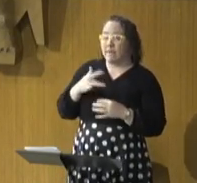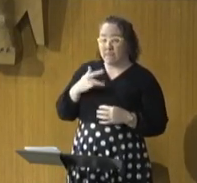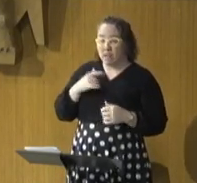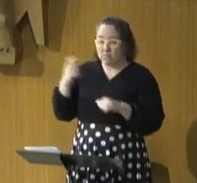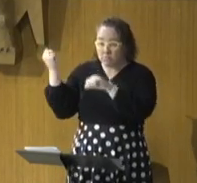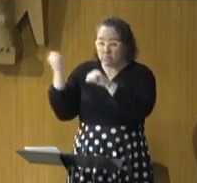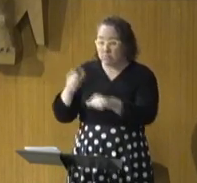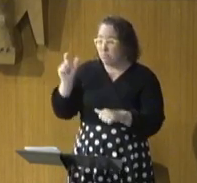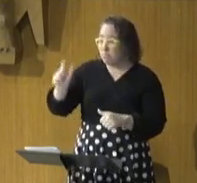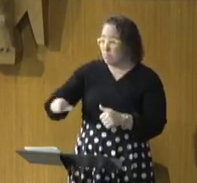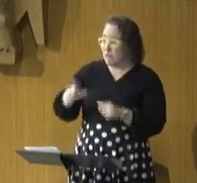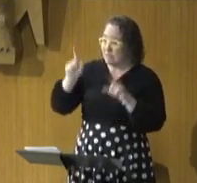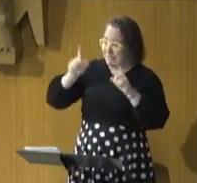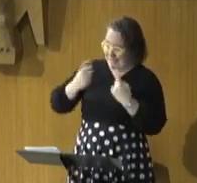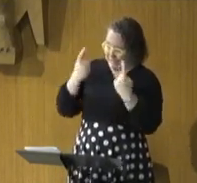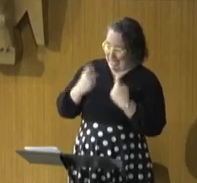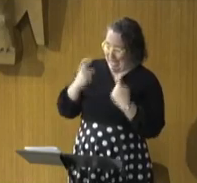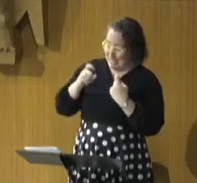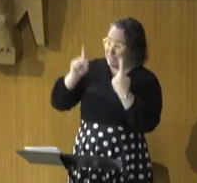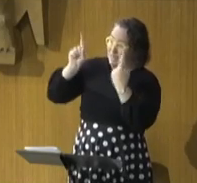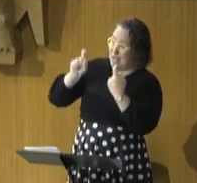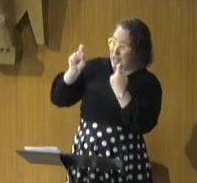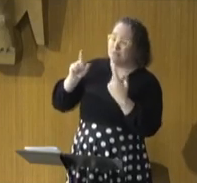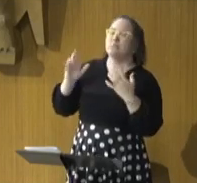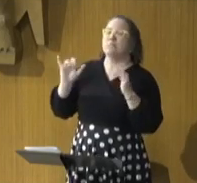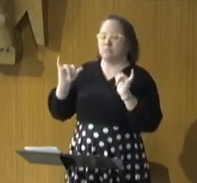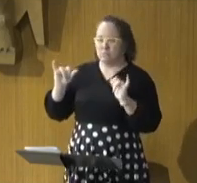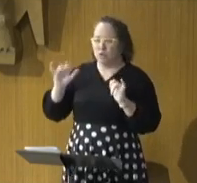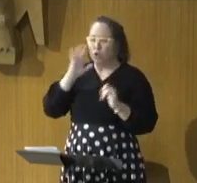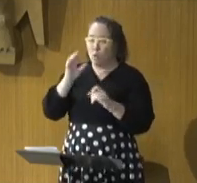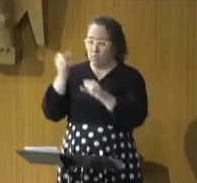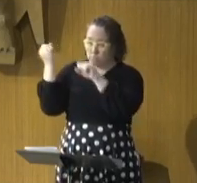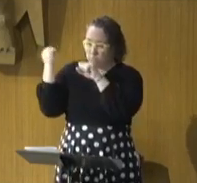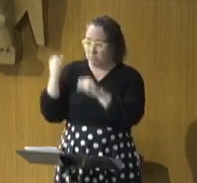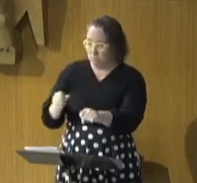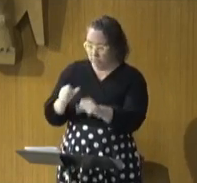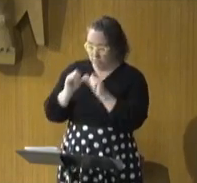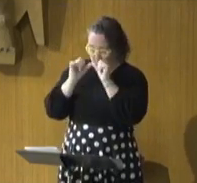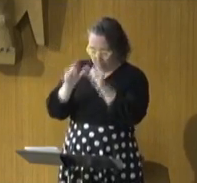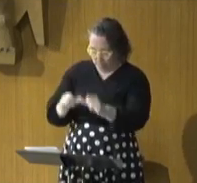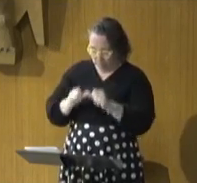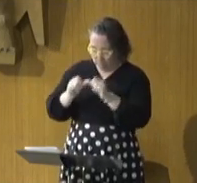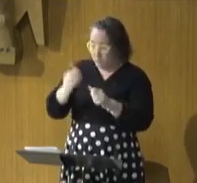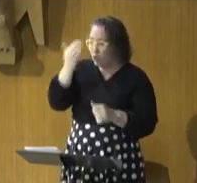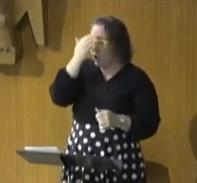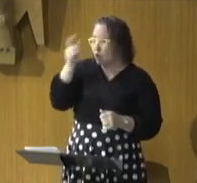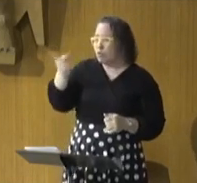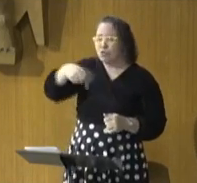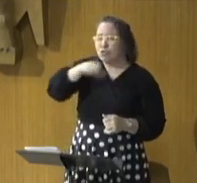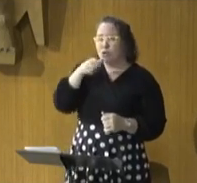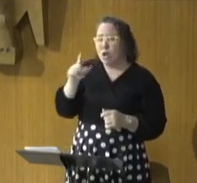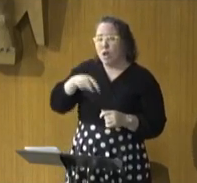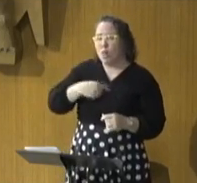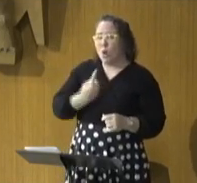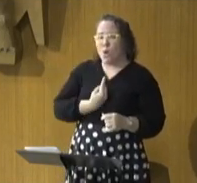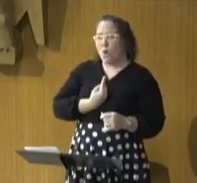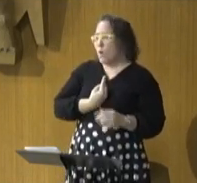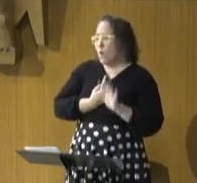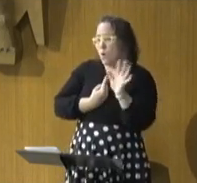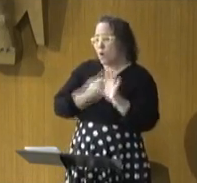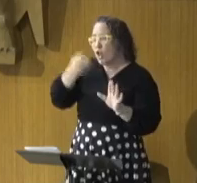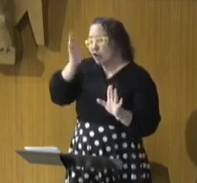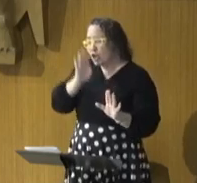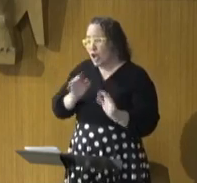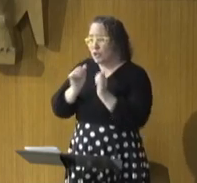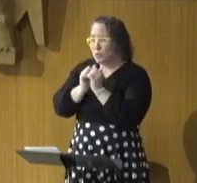believe and who you worship, you will stand strong and know that you are not alone. God is with